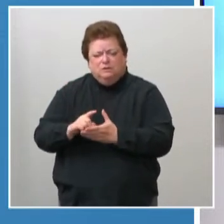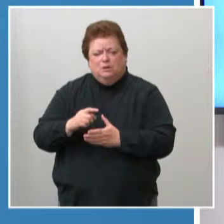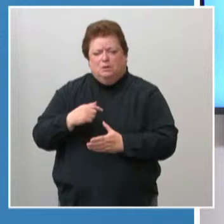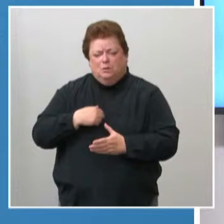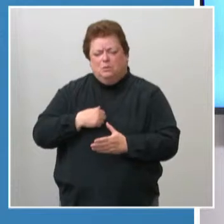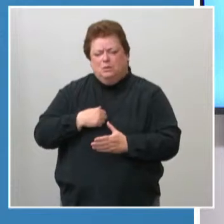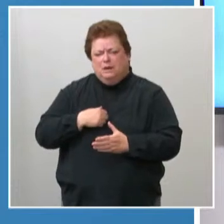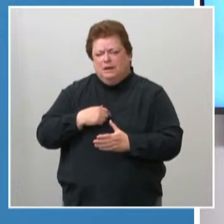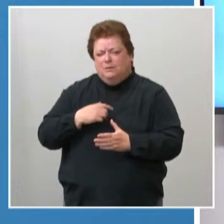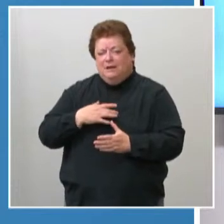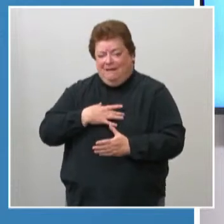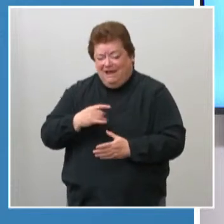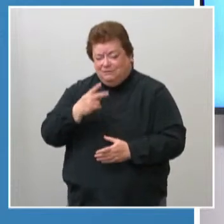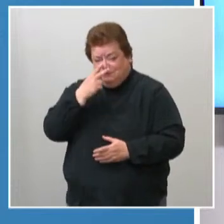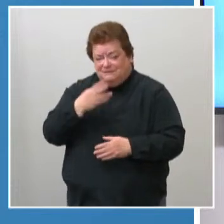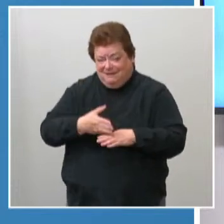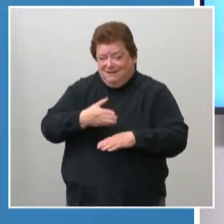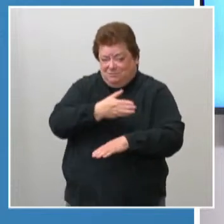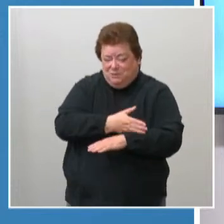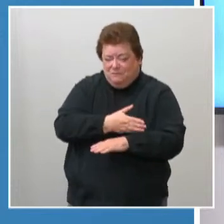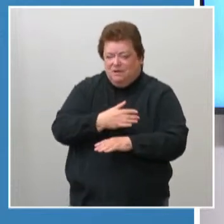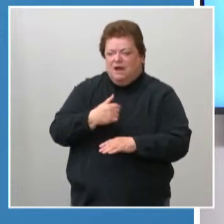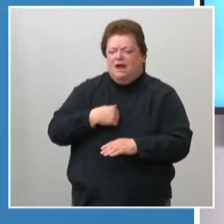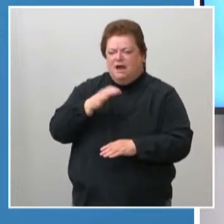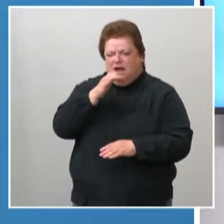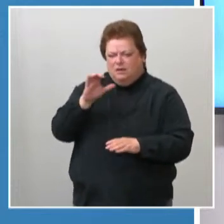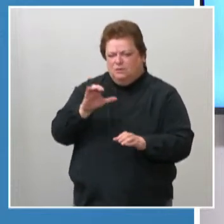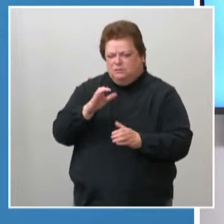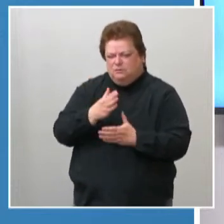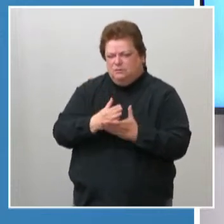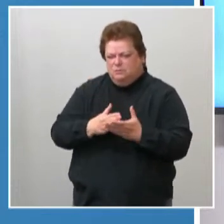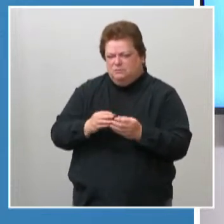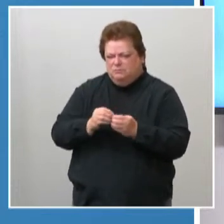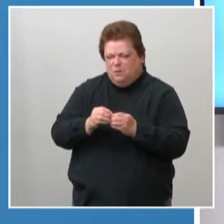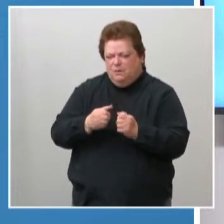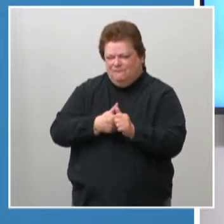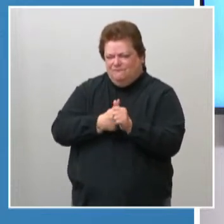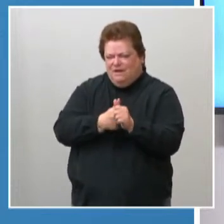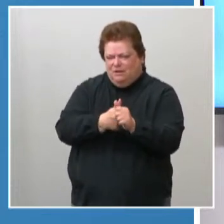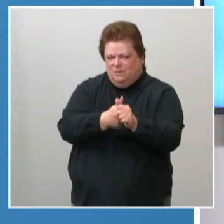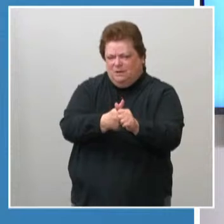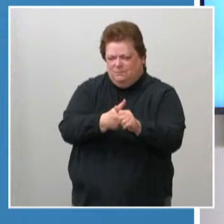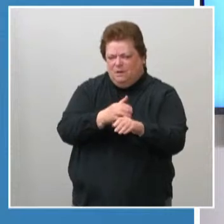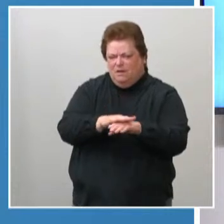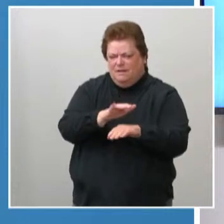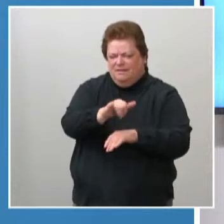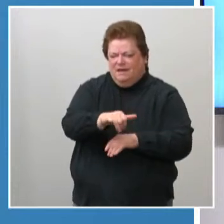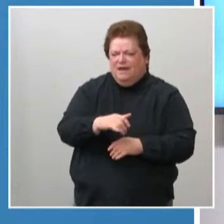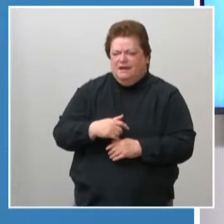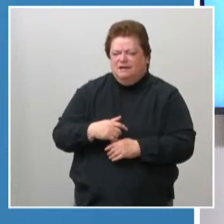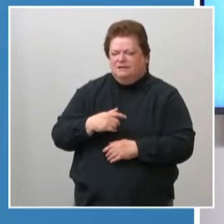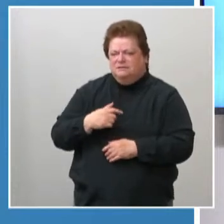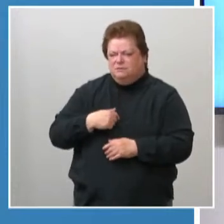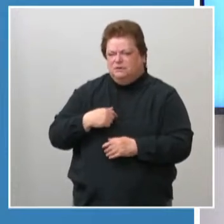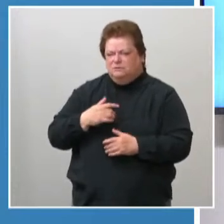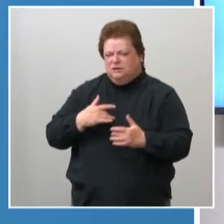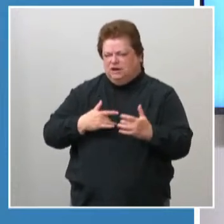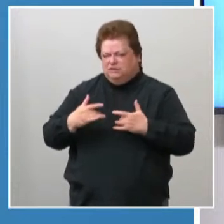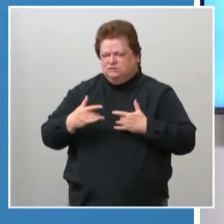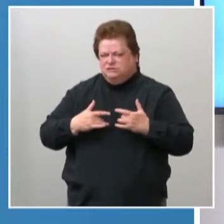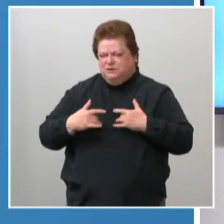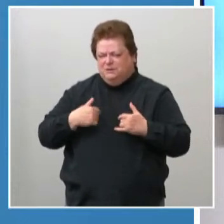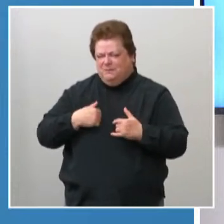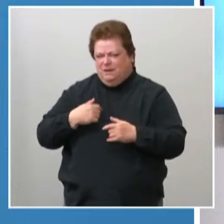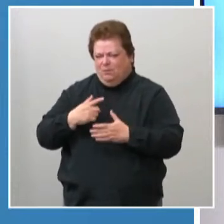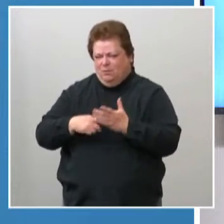improved from that. So I will do some more follow-up because that certainly would be a little concerning to me what you're saying